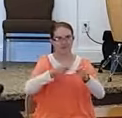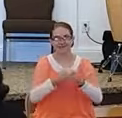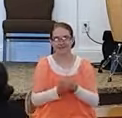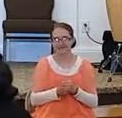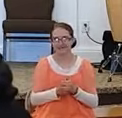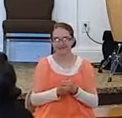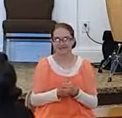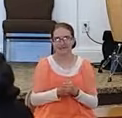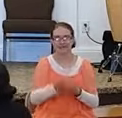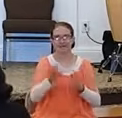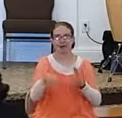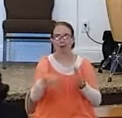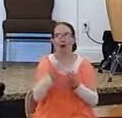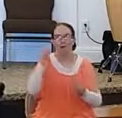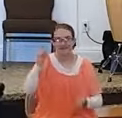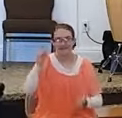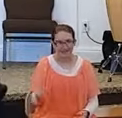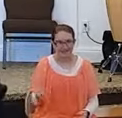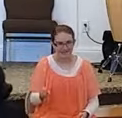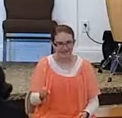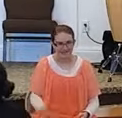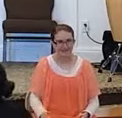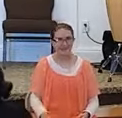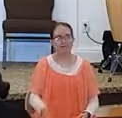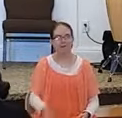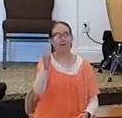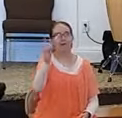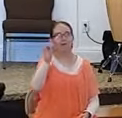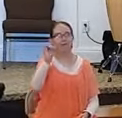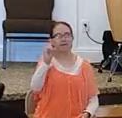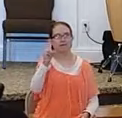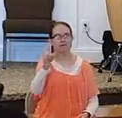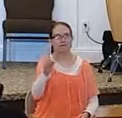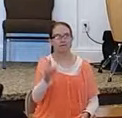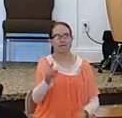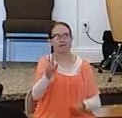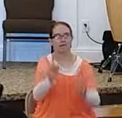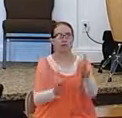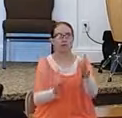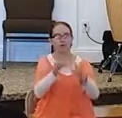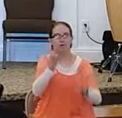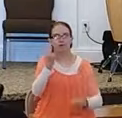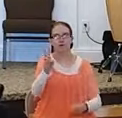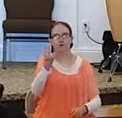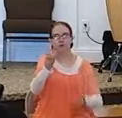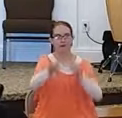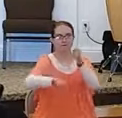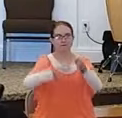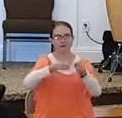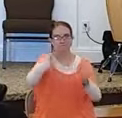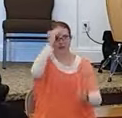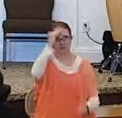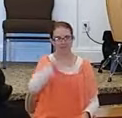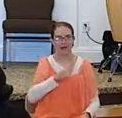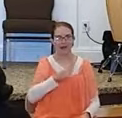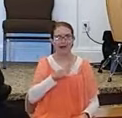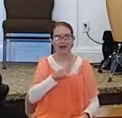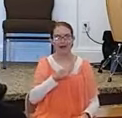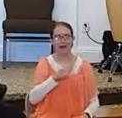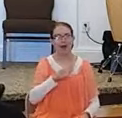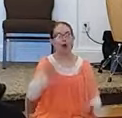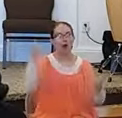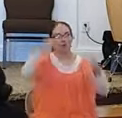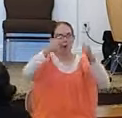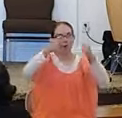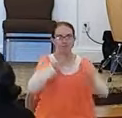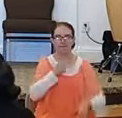Hallelujah. Amen. That's all he needs. Hey, you know what he did? He walked up to two fishermen who knew how to fish, and he said, if you'll follow